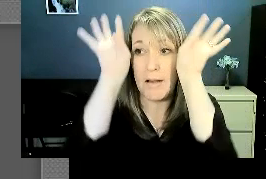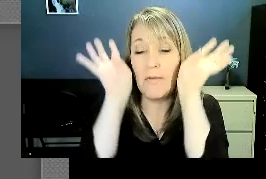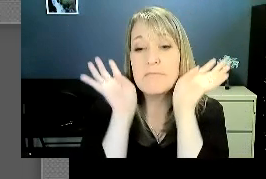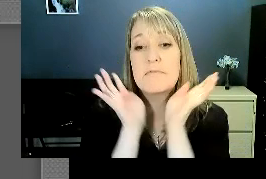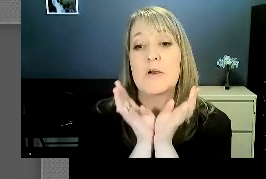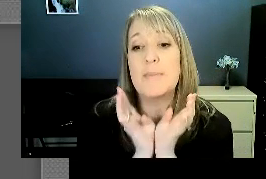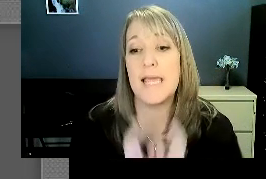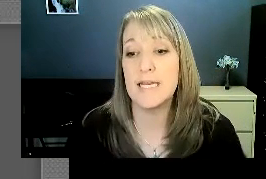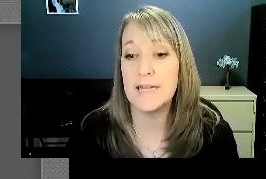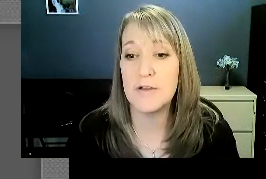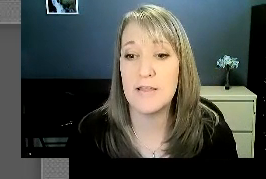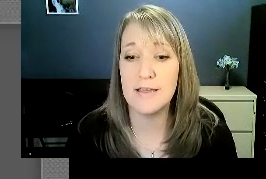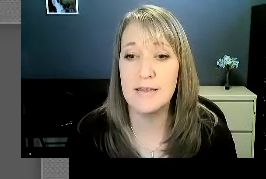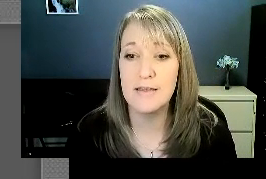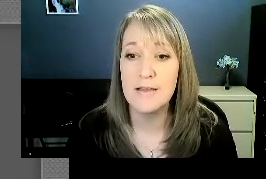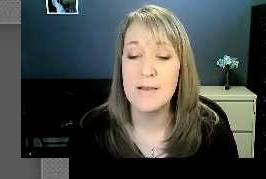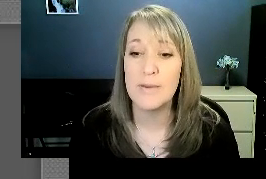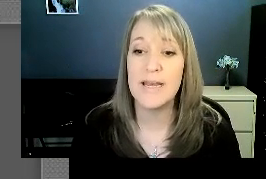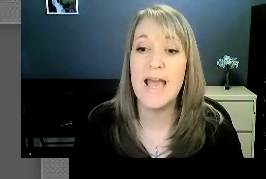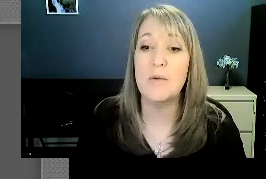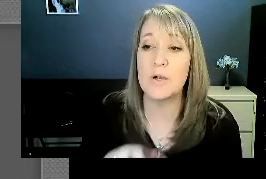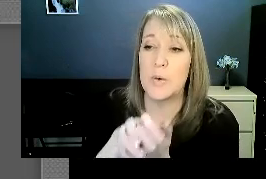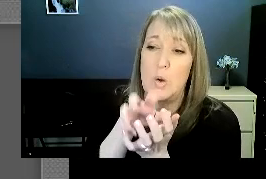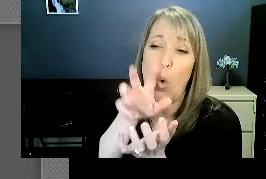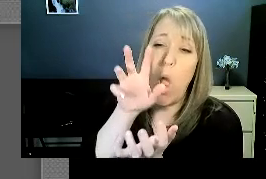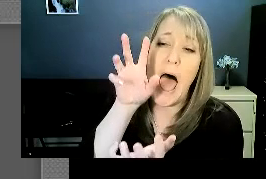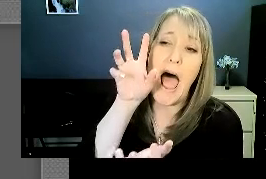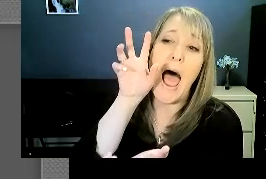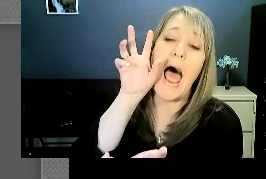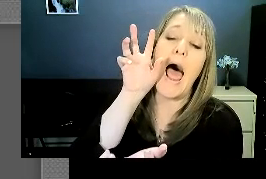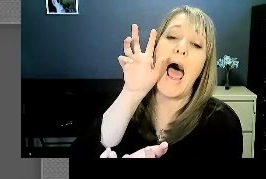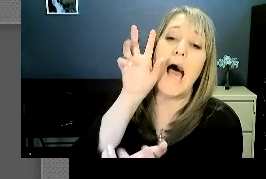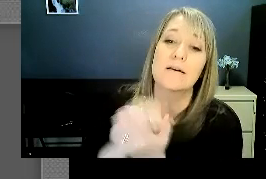same, you know, furry mane and everything. But now we're going